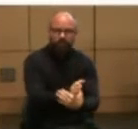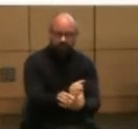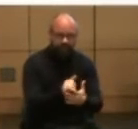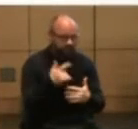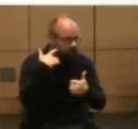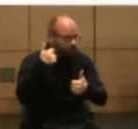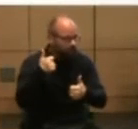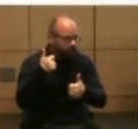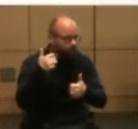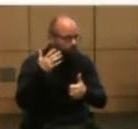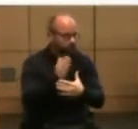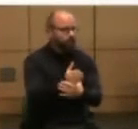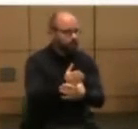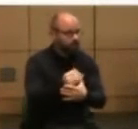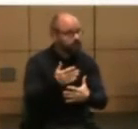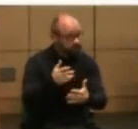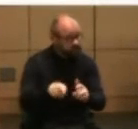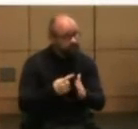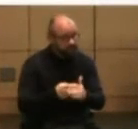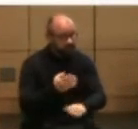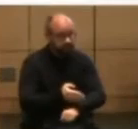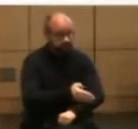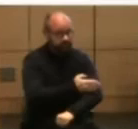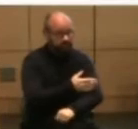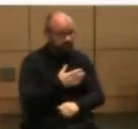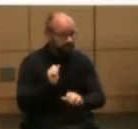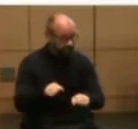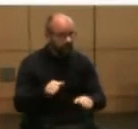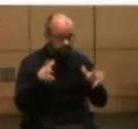loss, and actually make a difference.